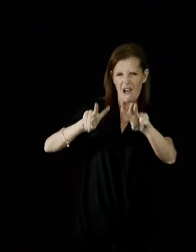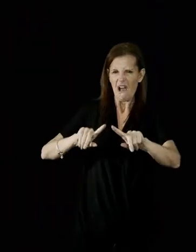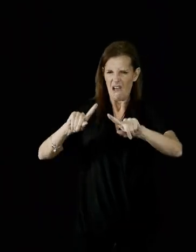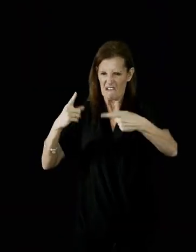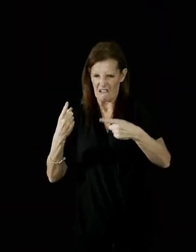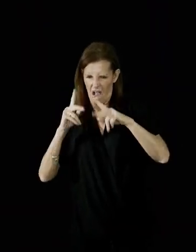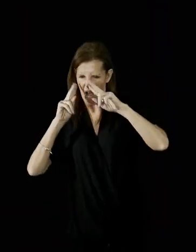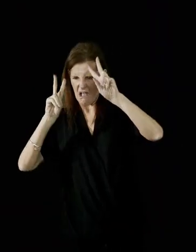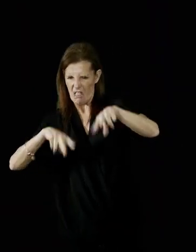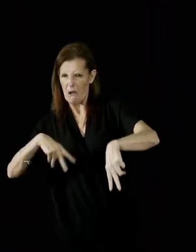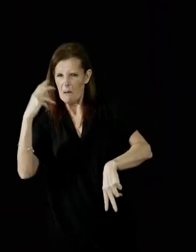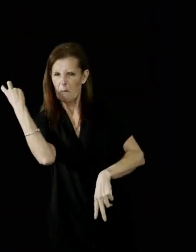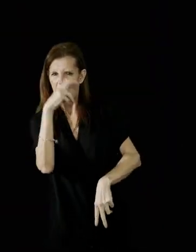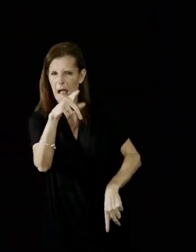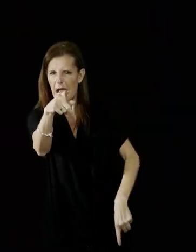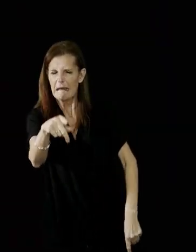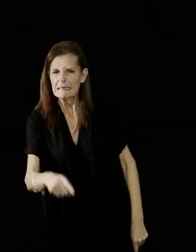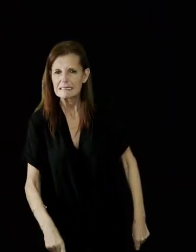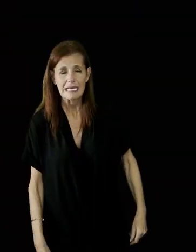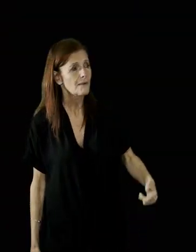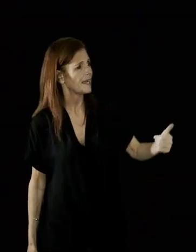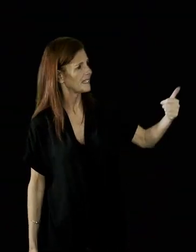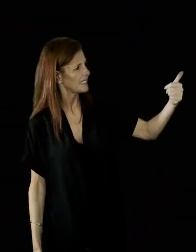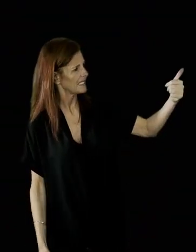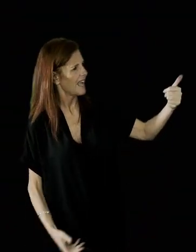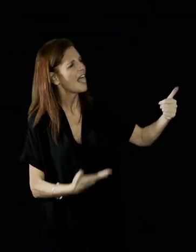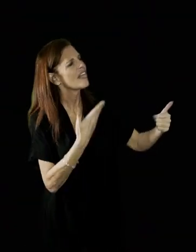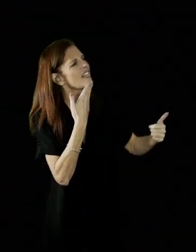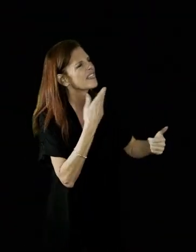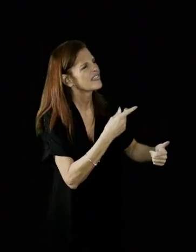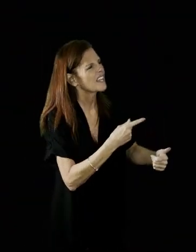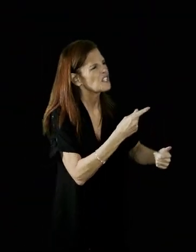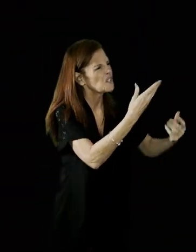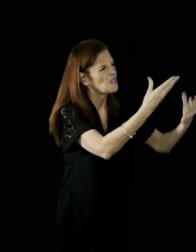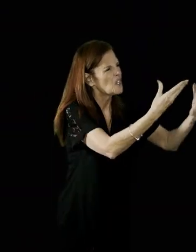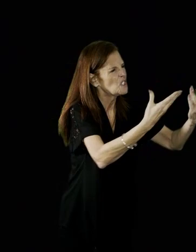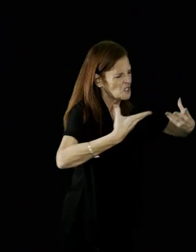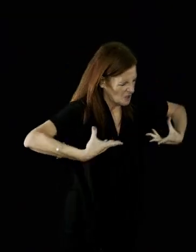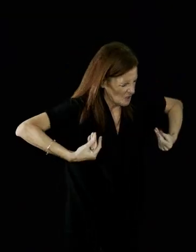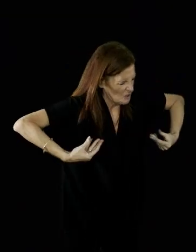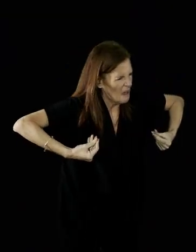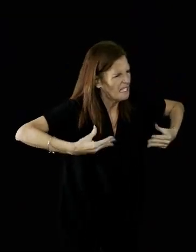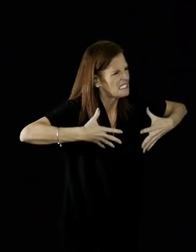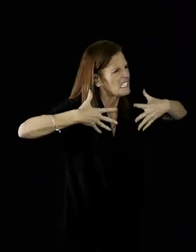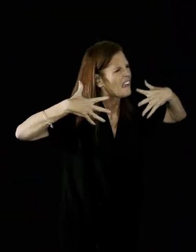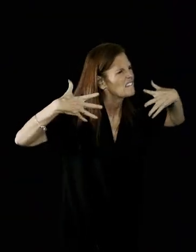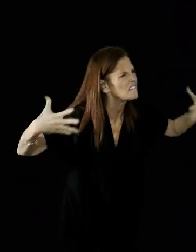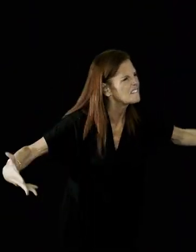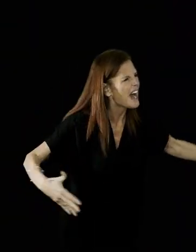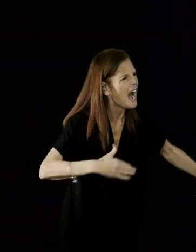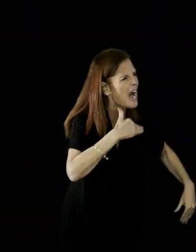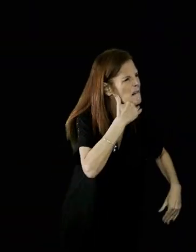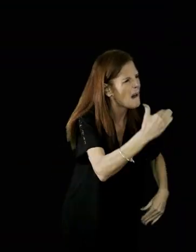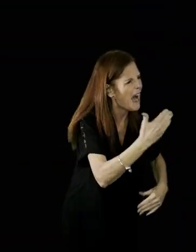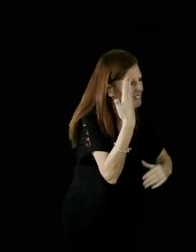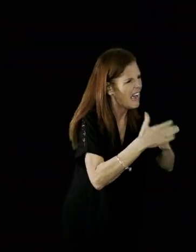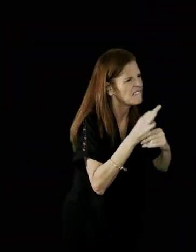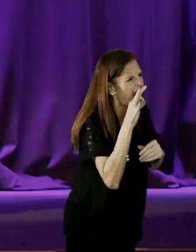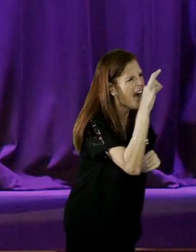that. You're like, thank you, sweaty, overweight, hairy man, whose opinion I didn't ask for. Thank